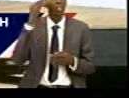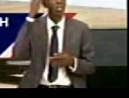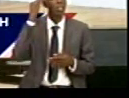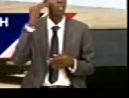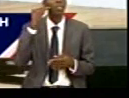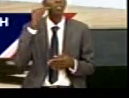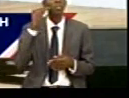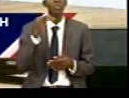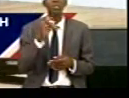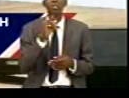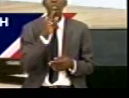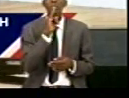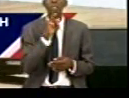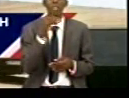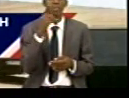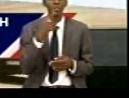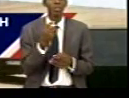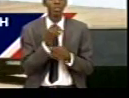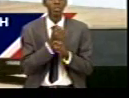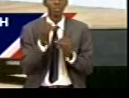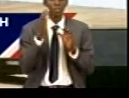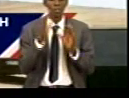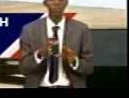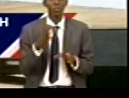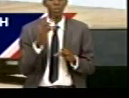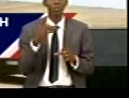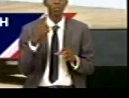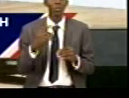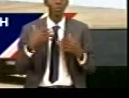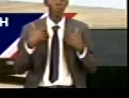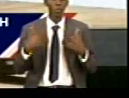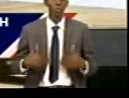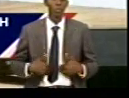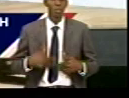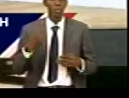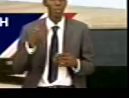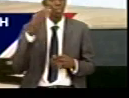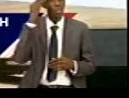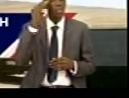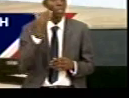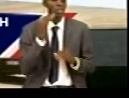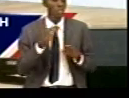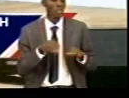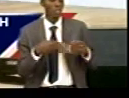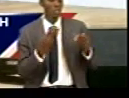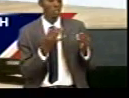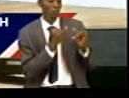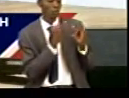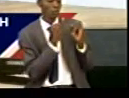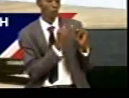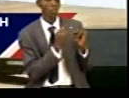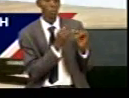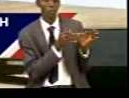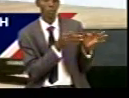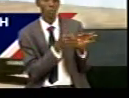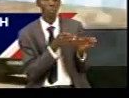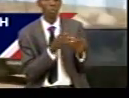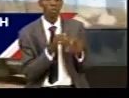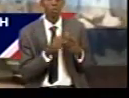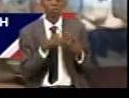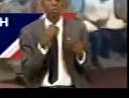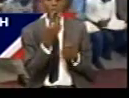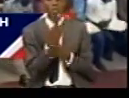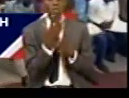the savior of the body. The head gives instruction to the